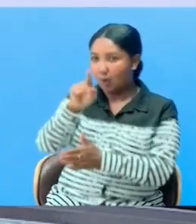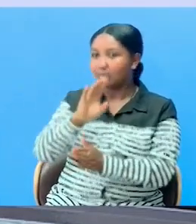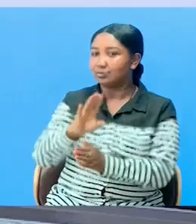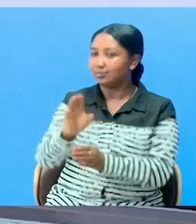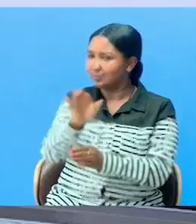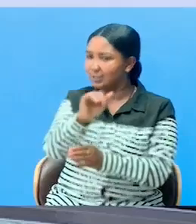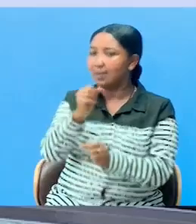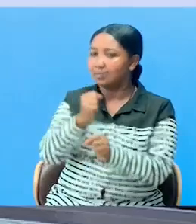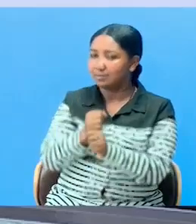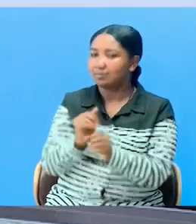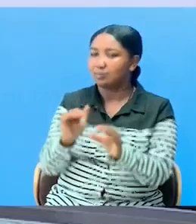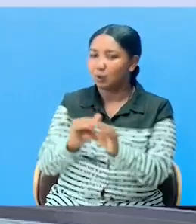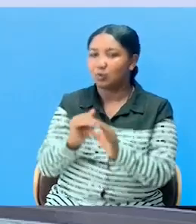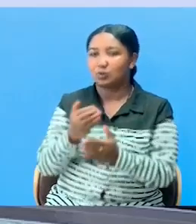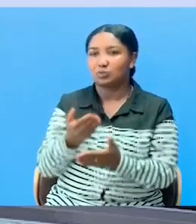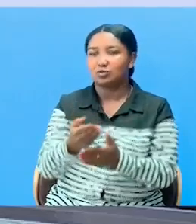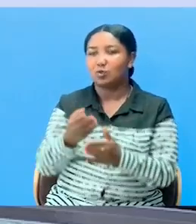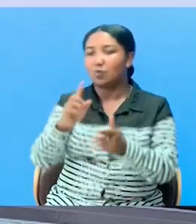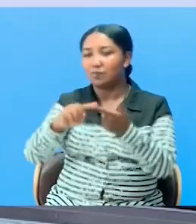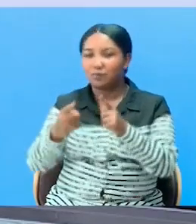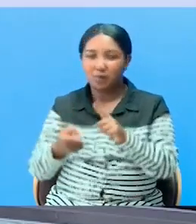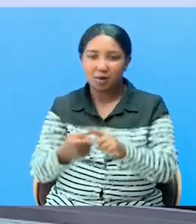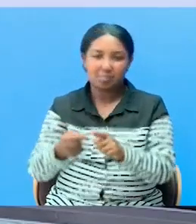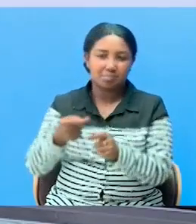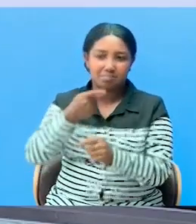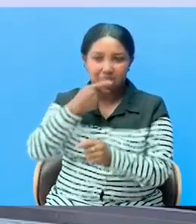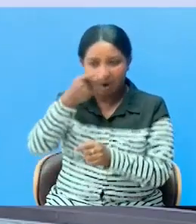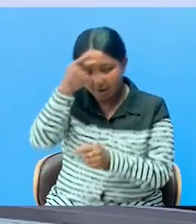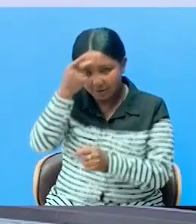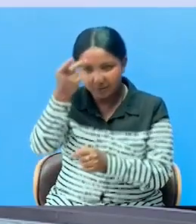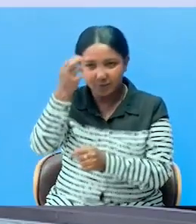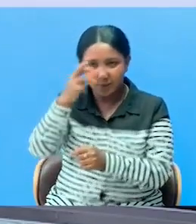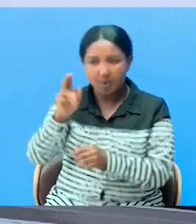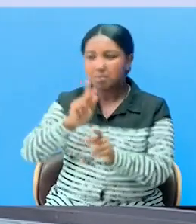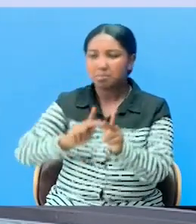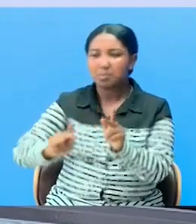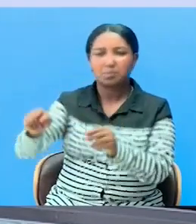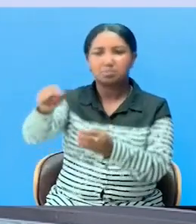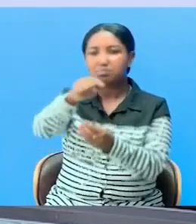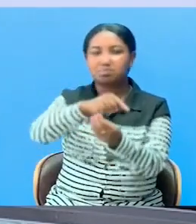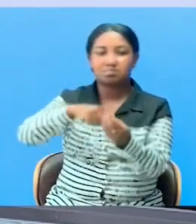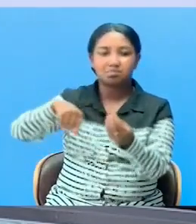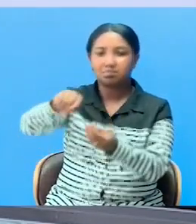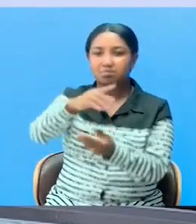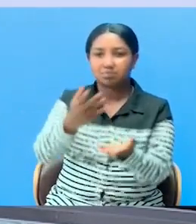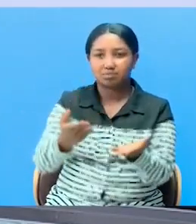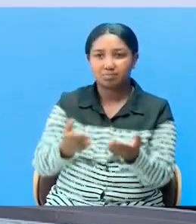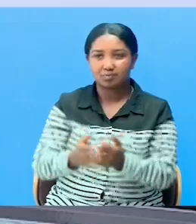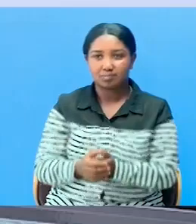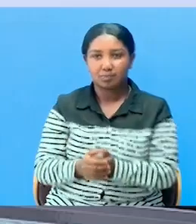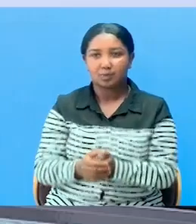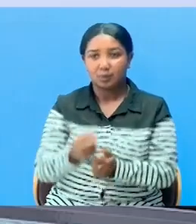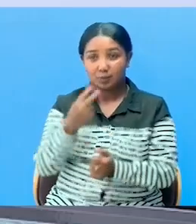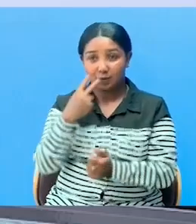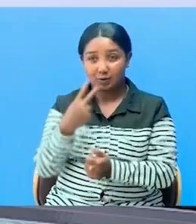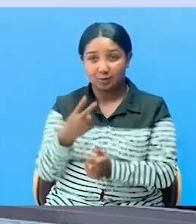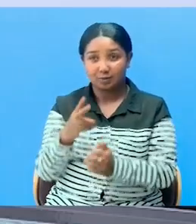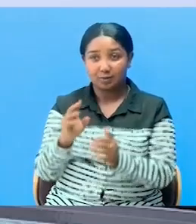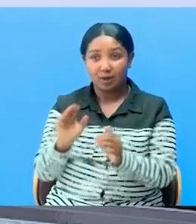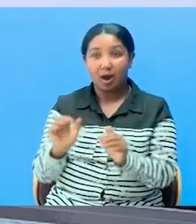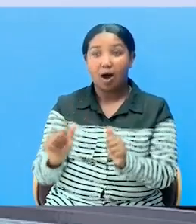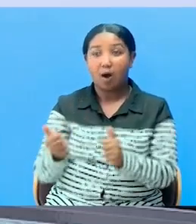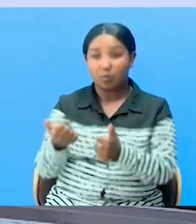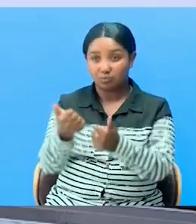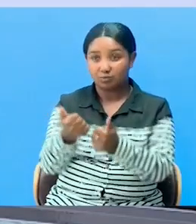expected to introduce yourself to your parents or a people that is near to you. Look how he can be